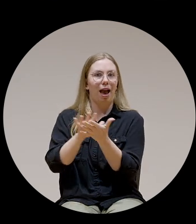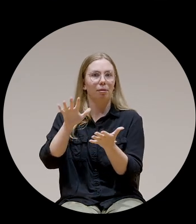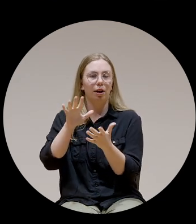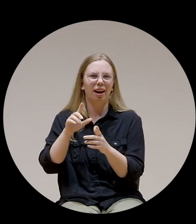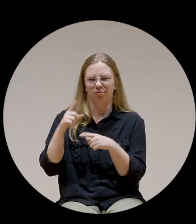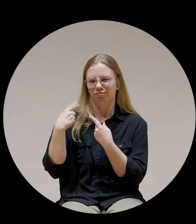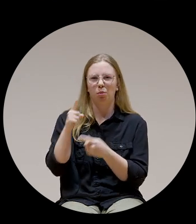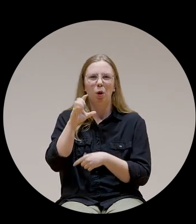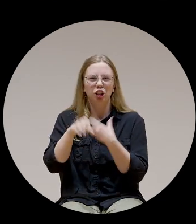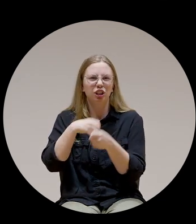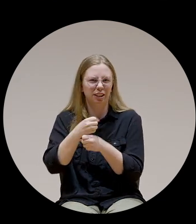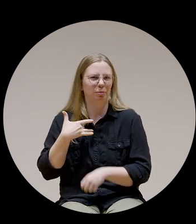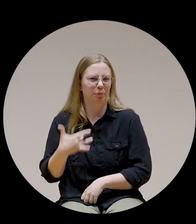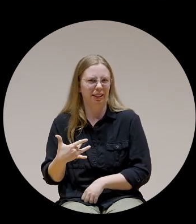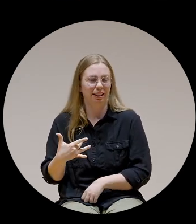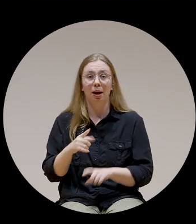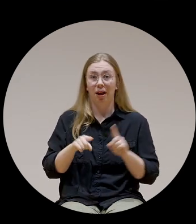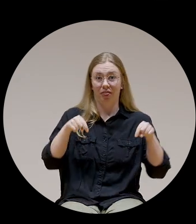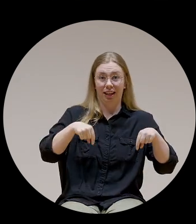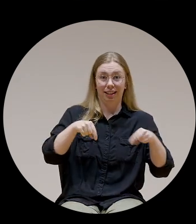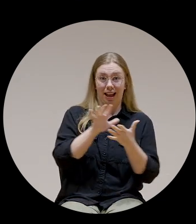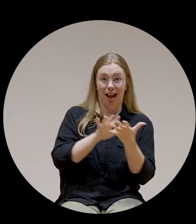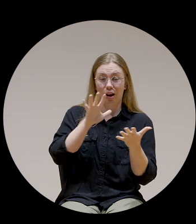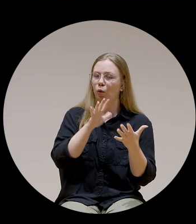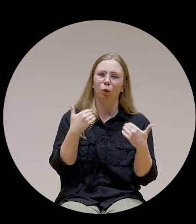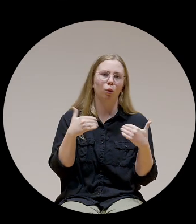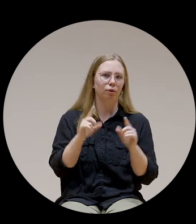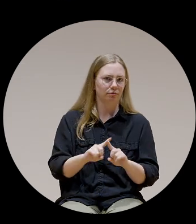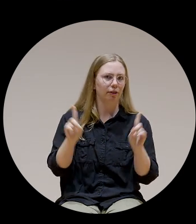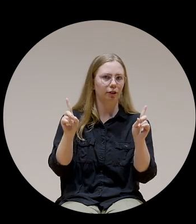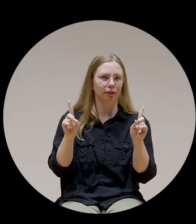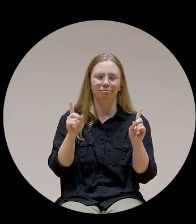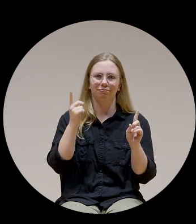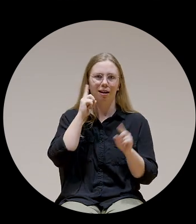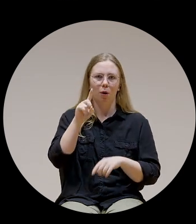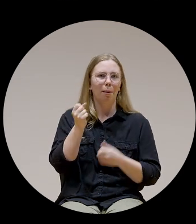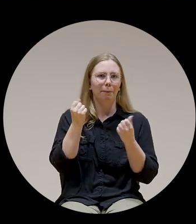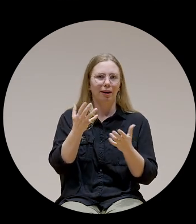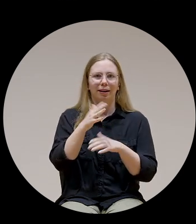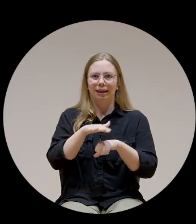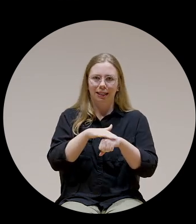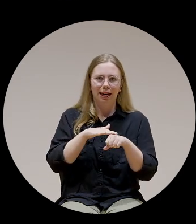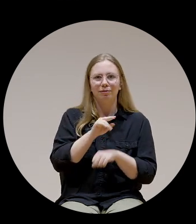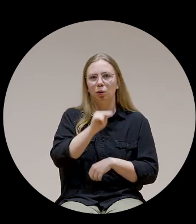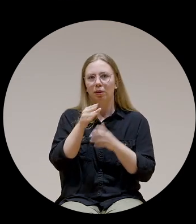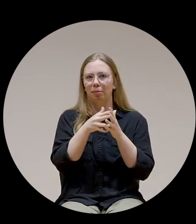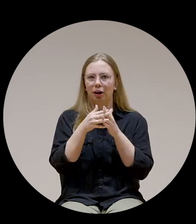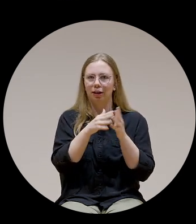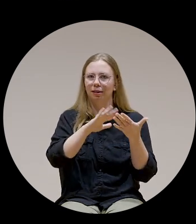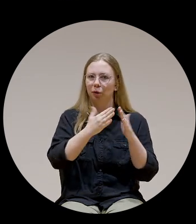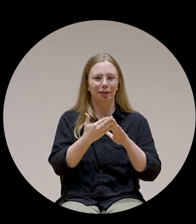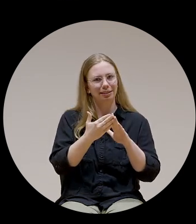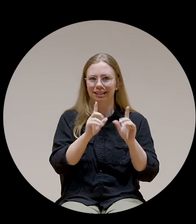the last 100 years or so. That's not the case for many Native North American communities. And in fact,